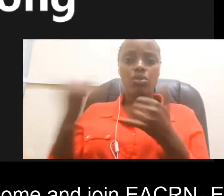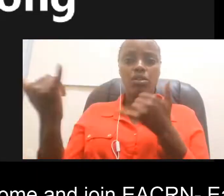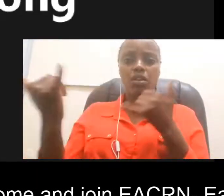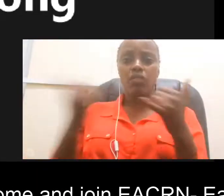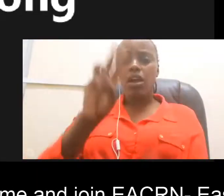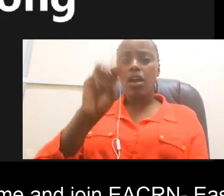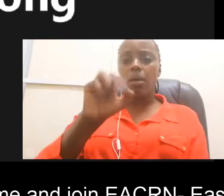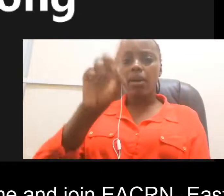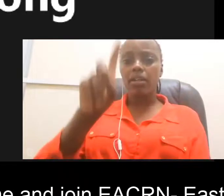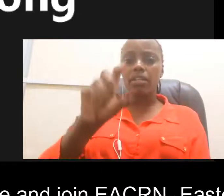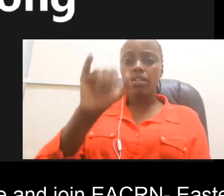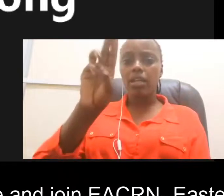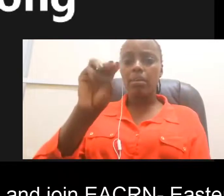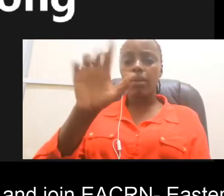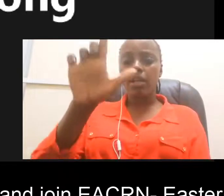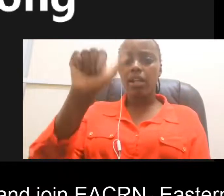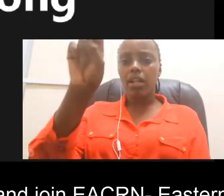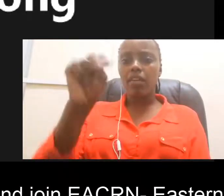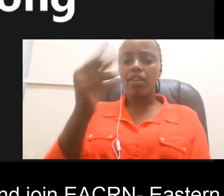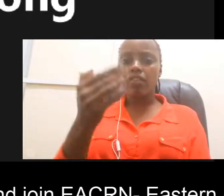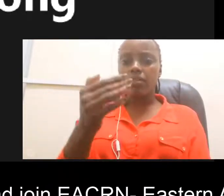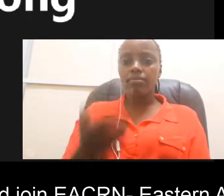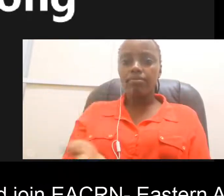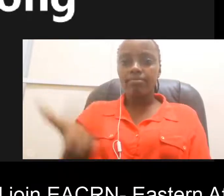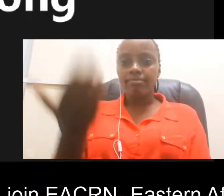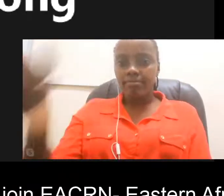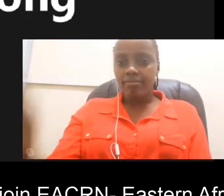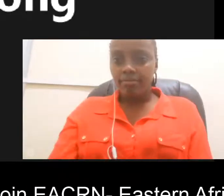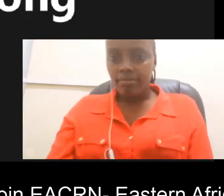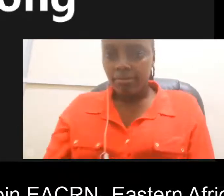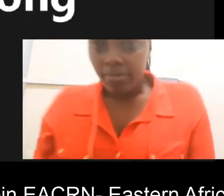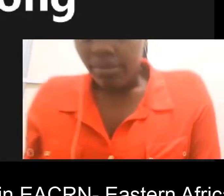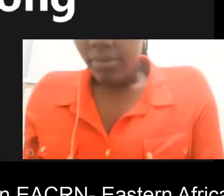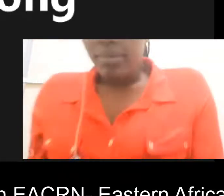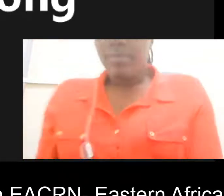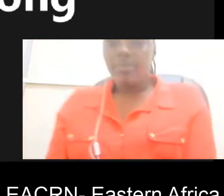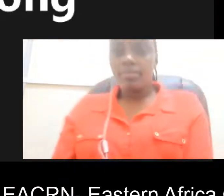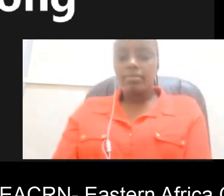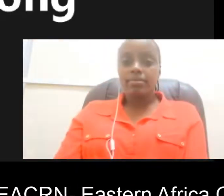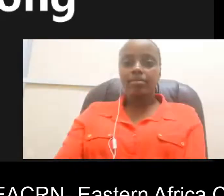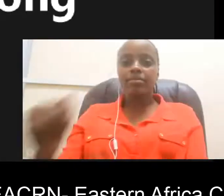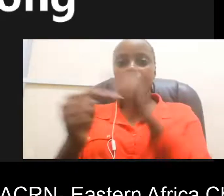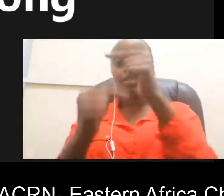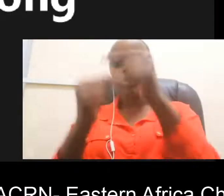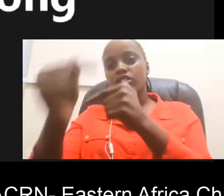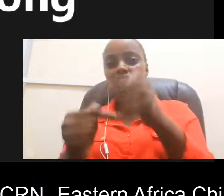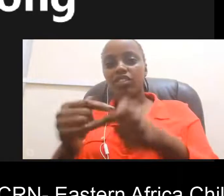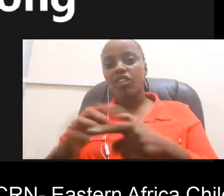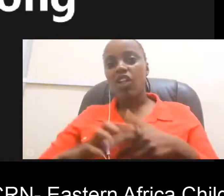Maximilian to take us through the regional and country initiative of Charter at 30.